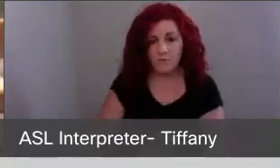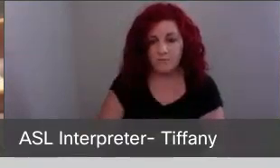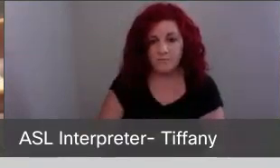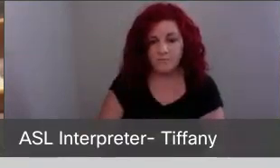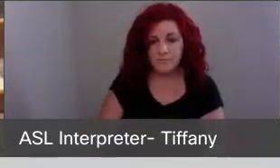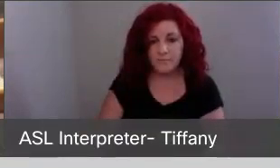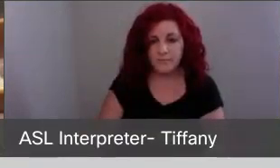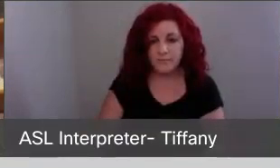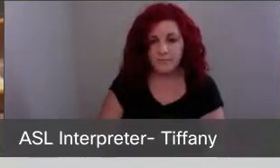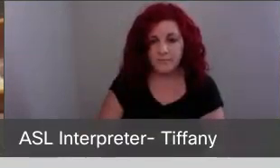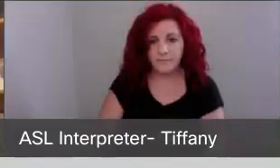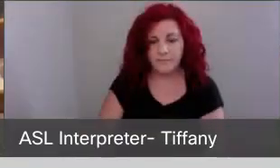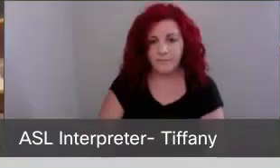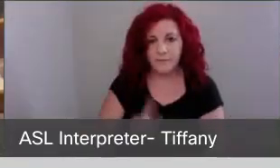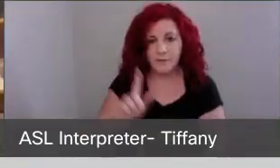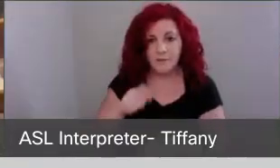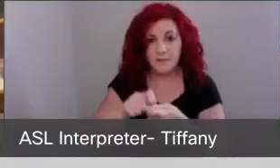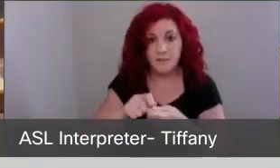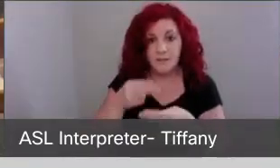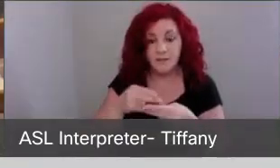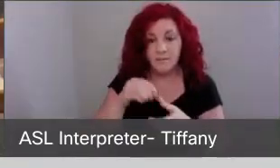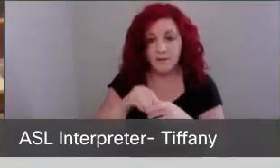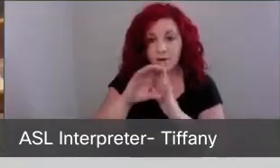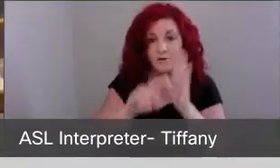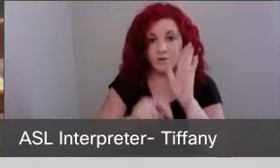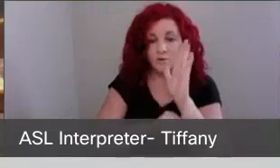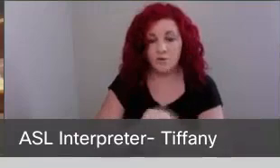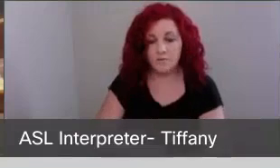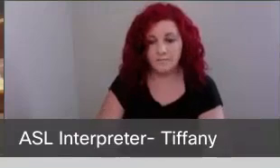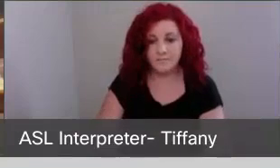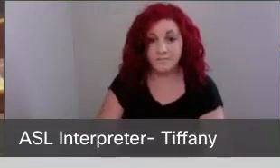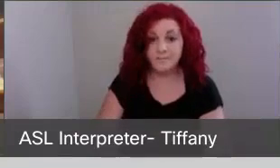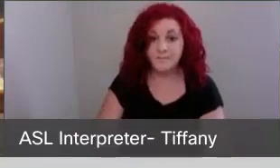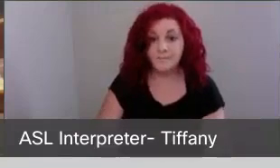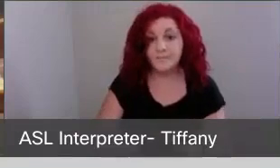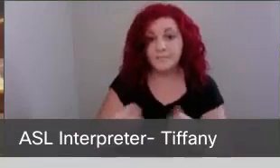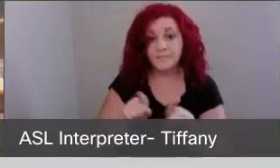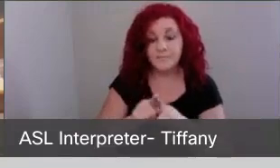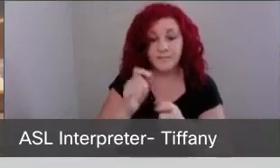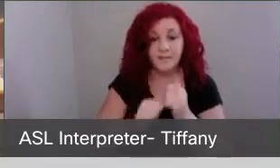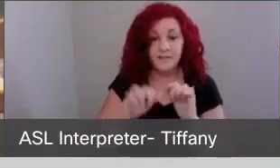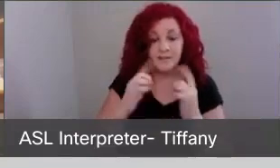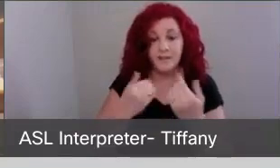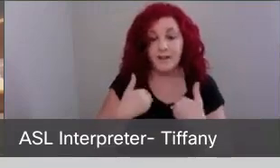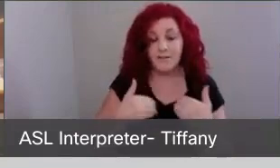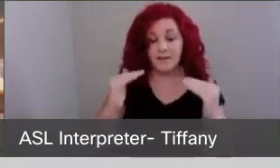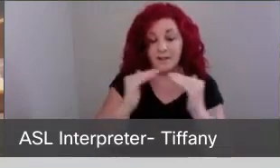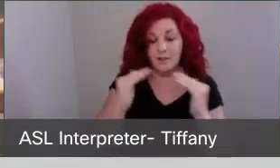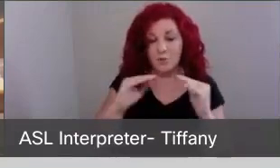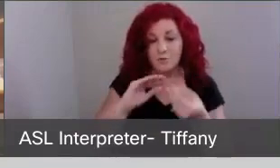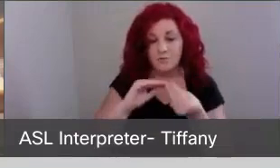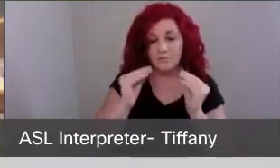are specifically named in the Constitution. Also, each district should have equal population